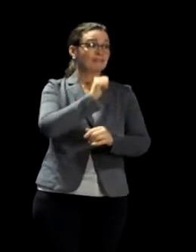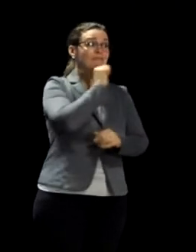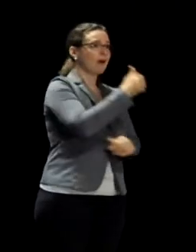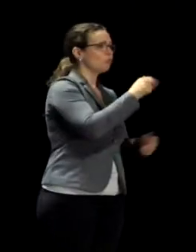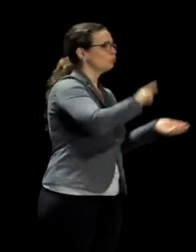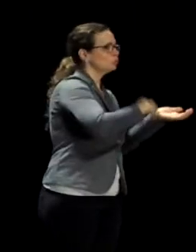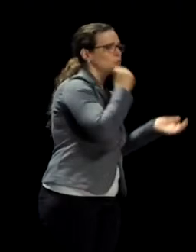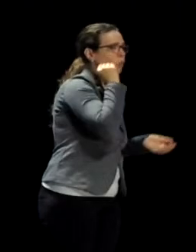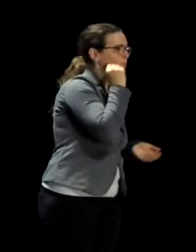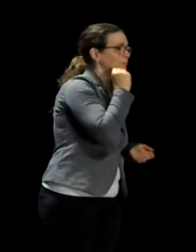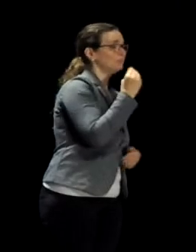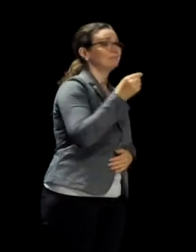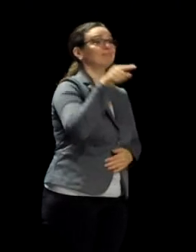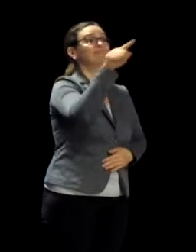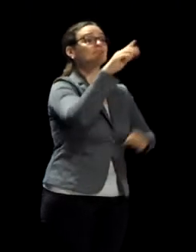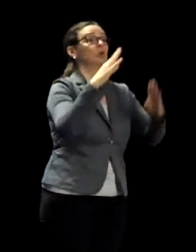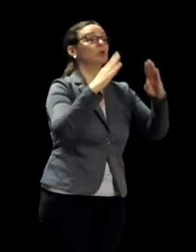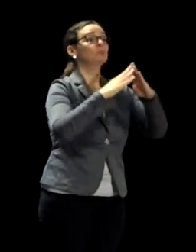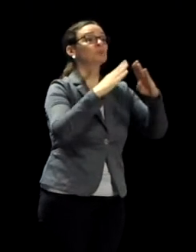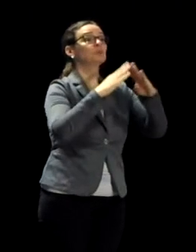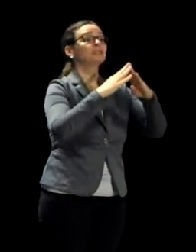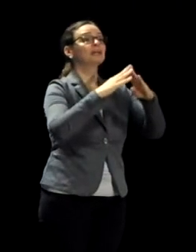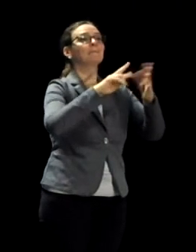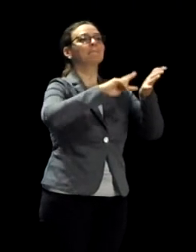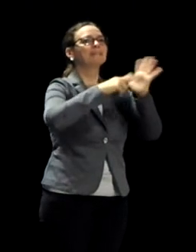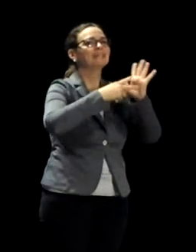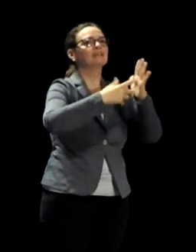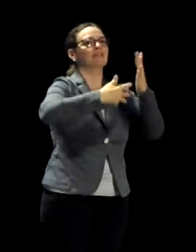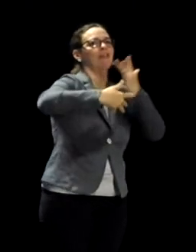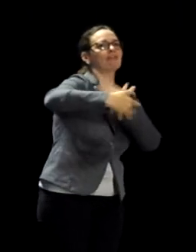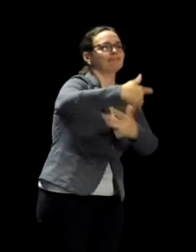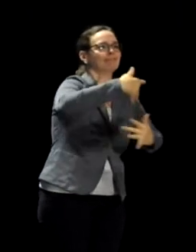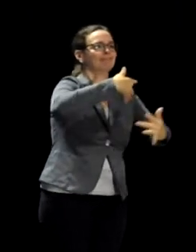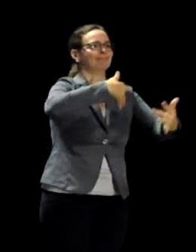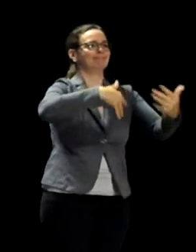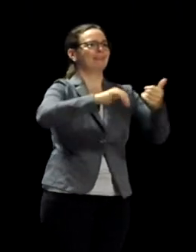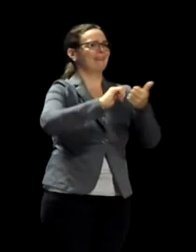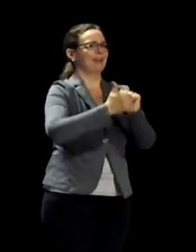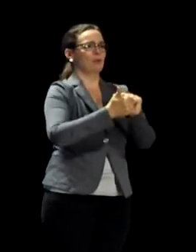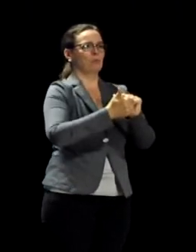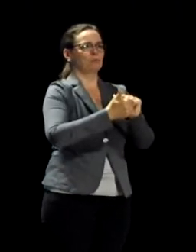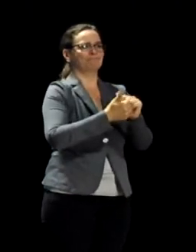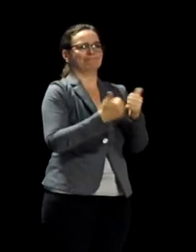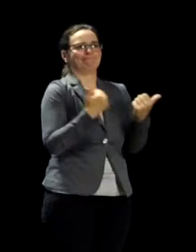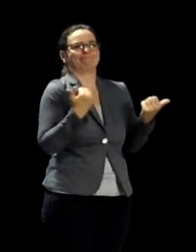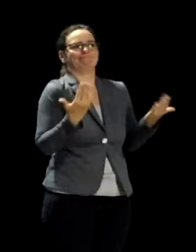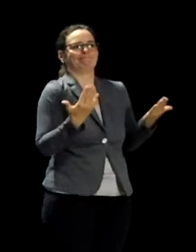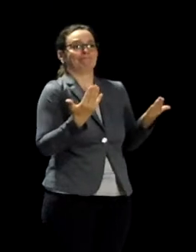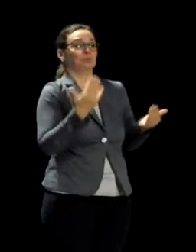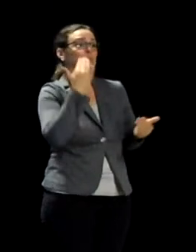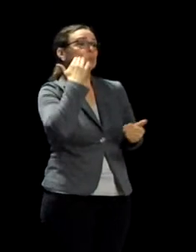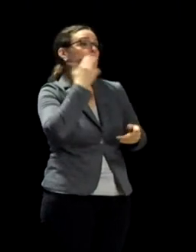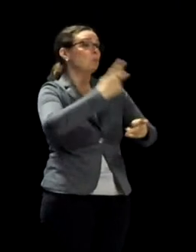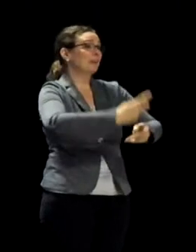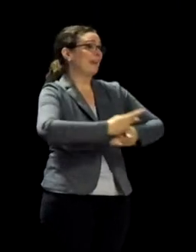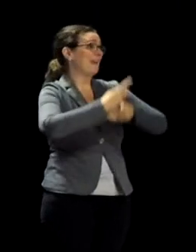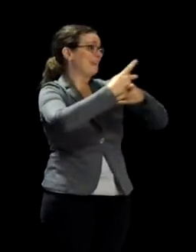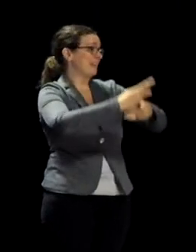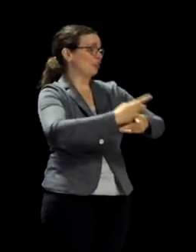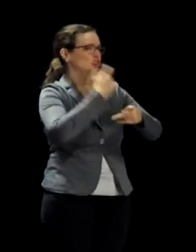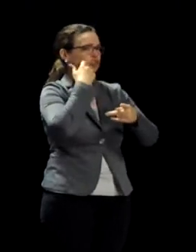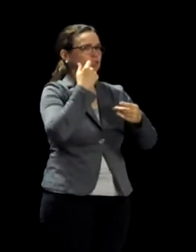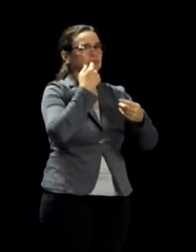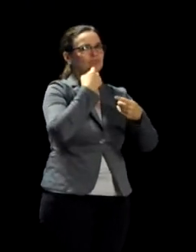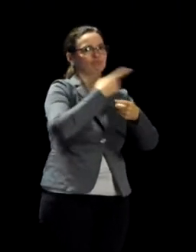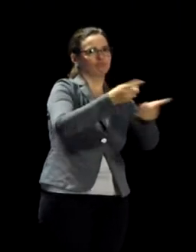spread. For example, the daycare case that was highlighted in the news today is considered a